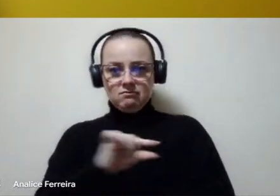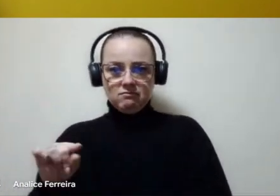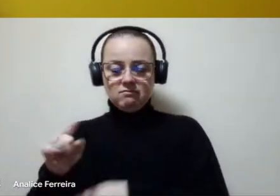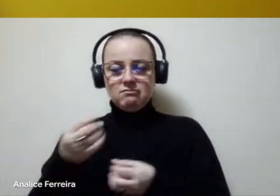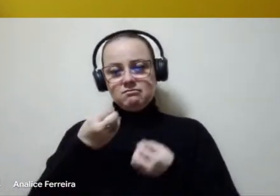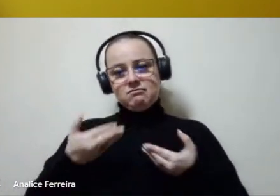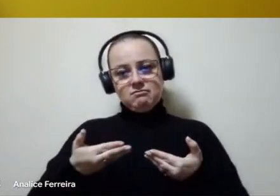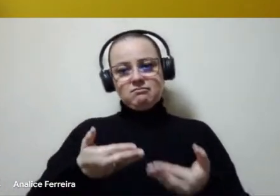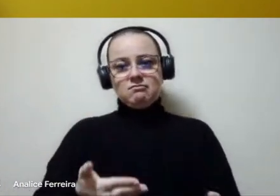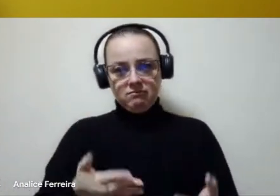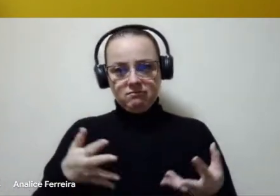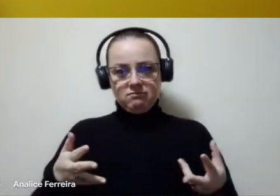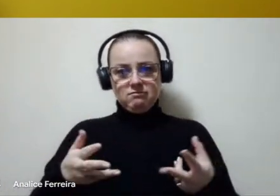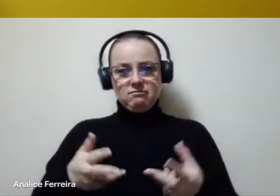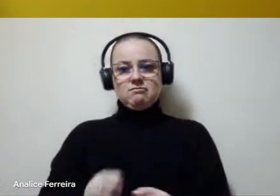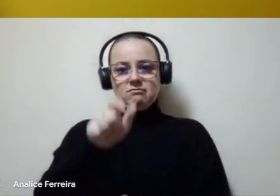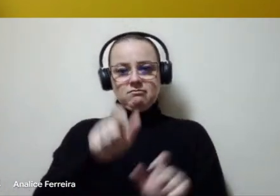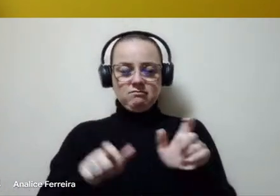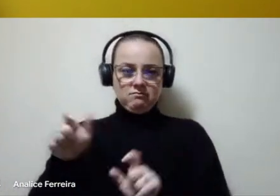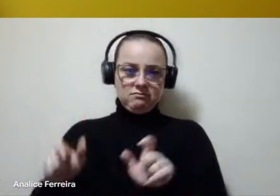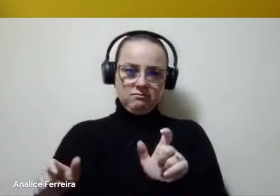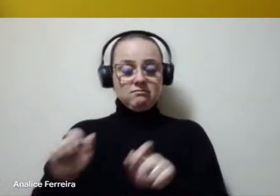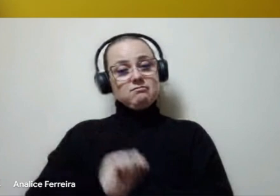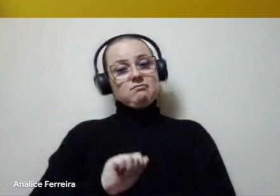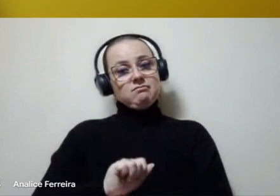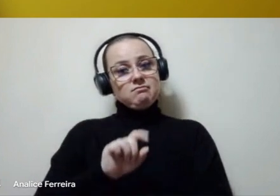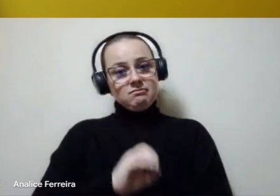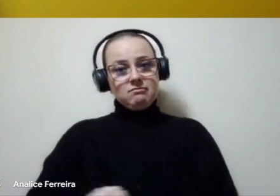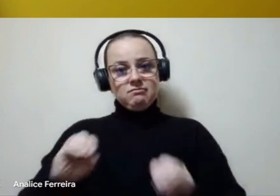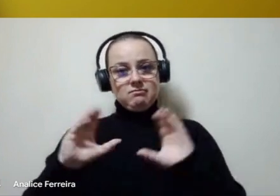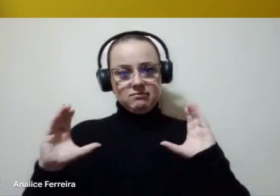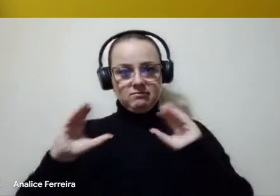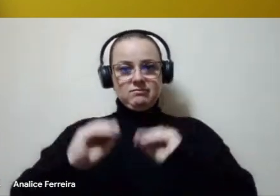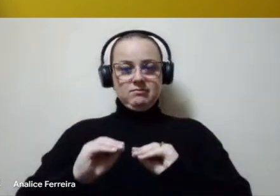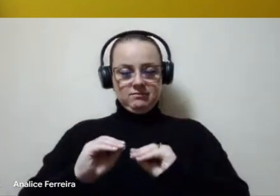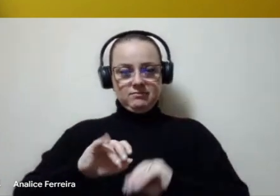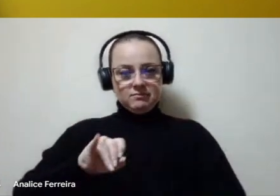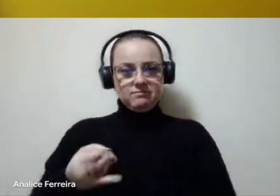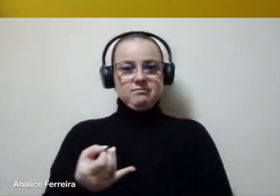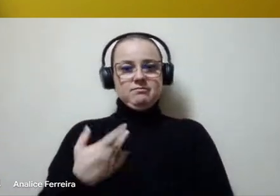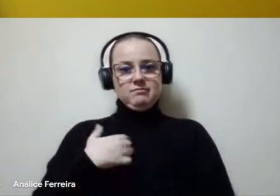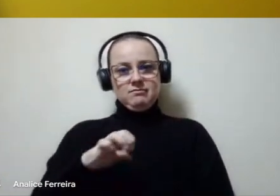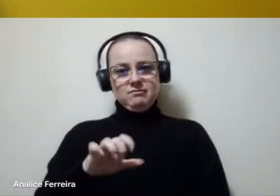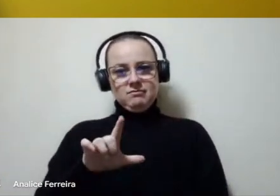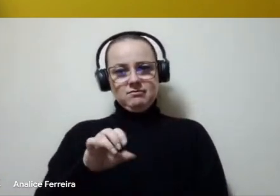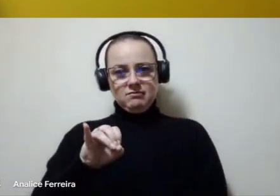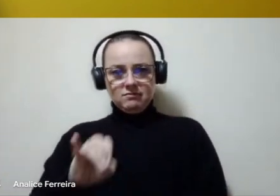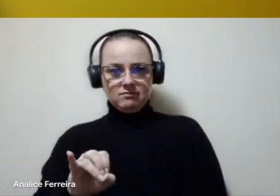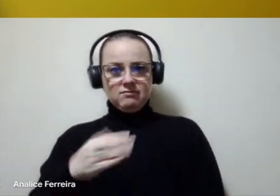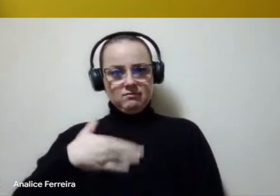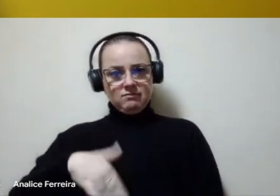Well, welcome, welcome, welcome. I hope to be a night to be a little useful and will I will hear hear you.